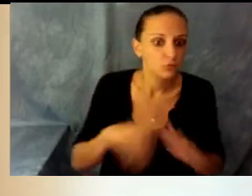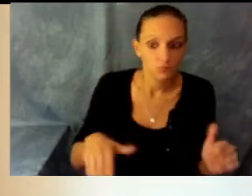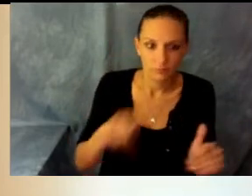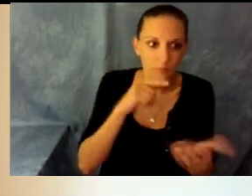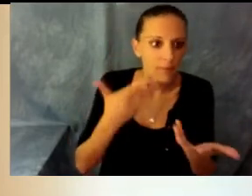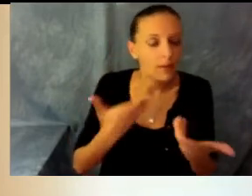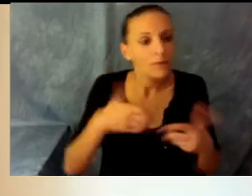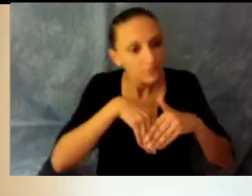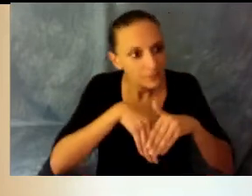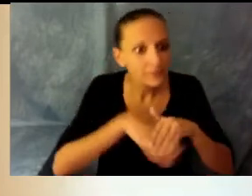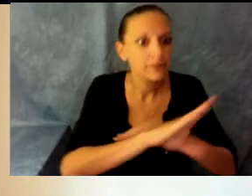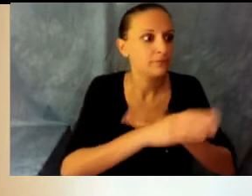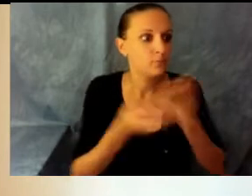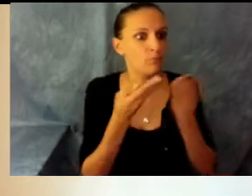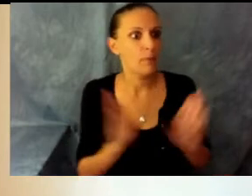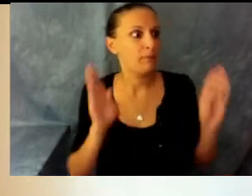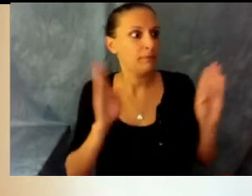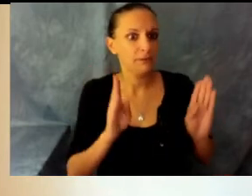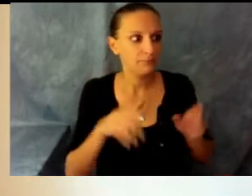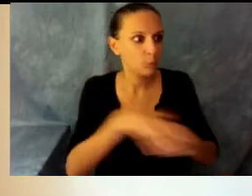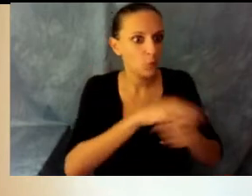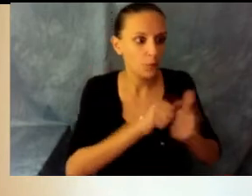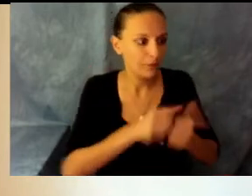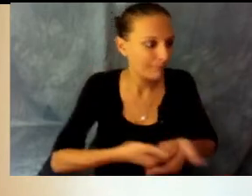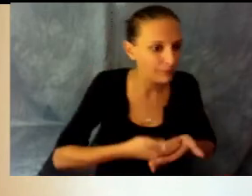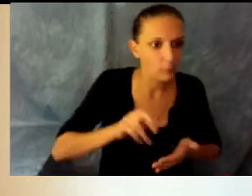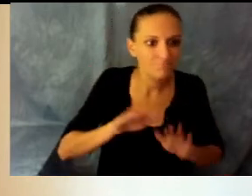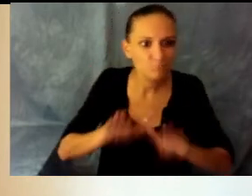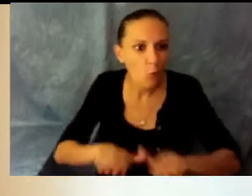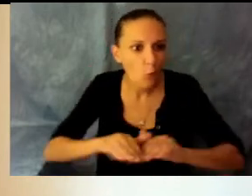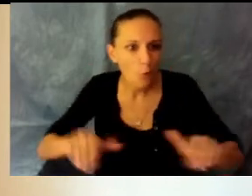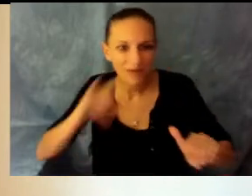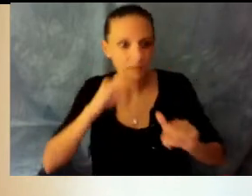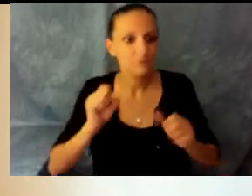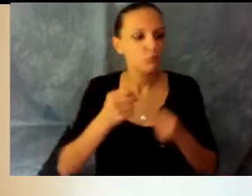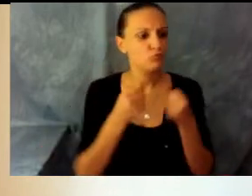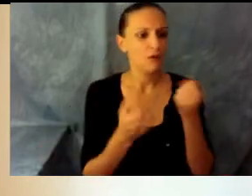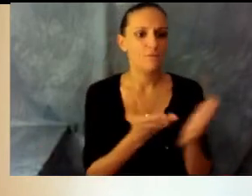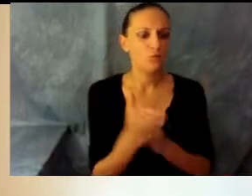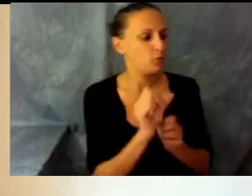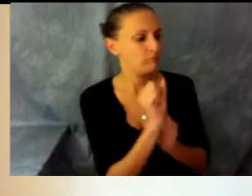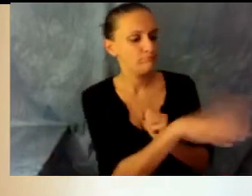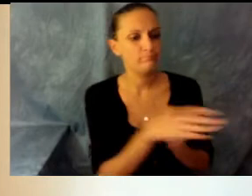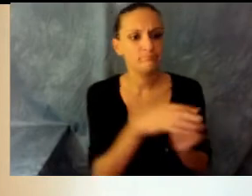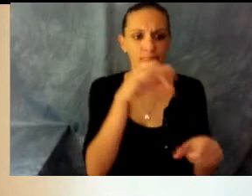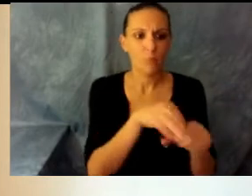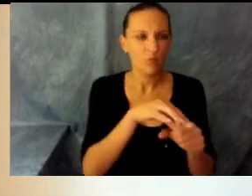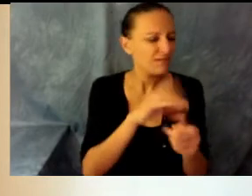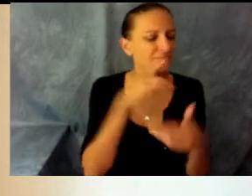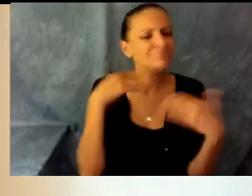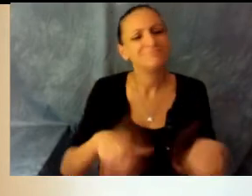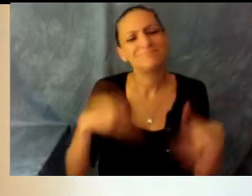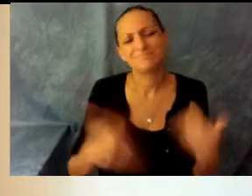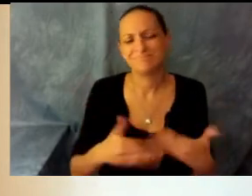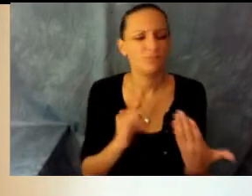into a polling location with a baby or toddlers, being able to drive through and cast your ballot is incredibly convenient.